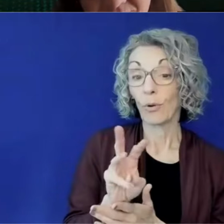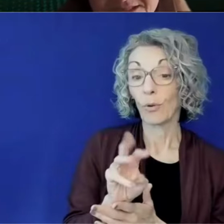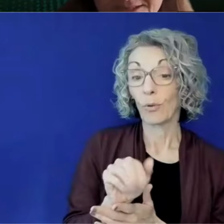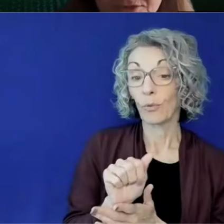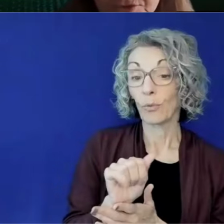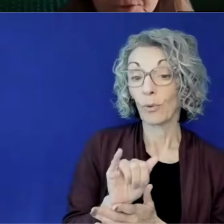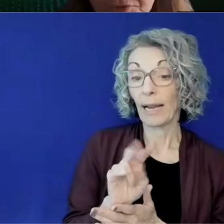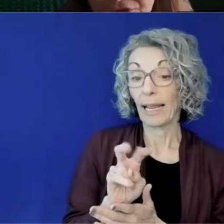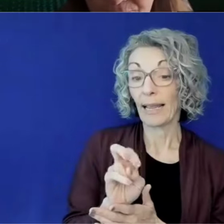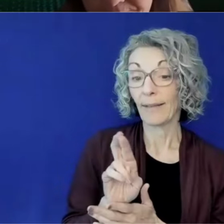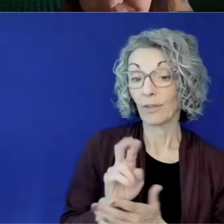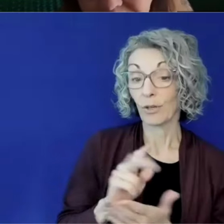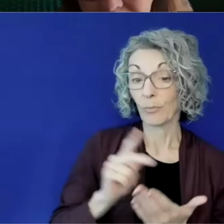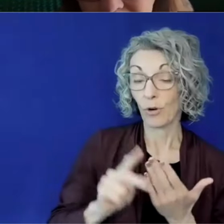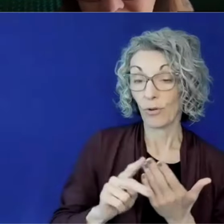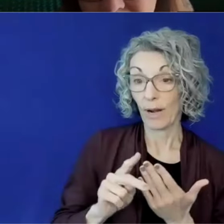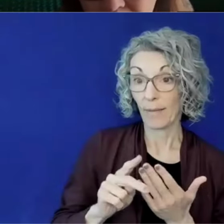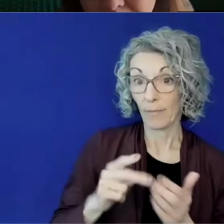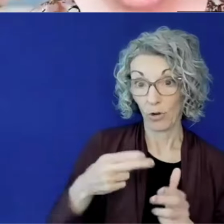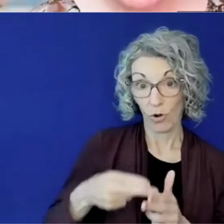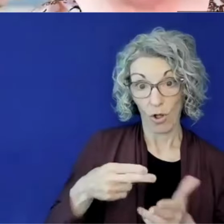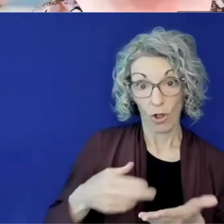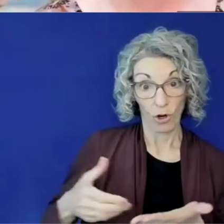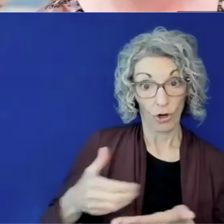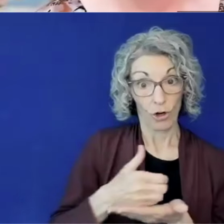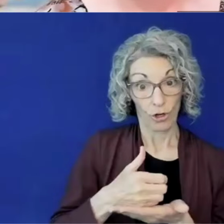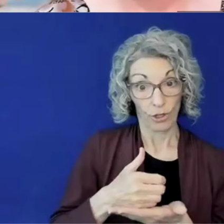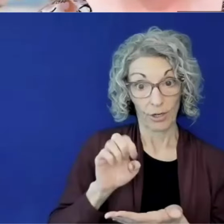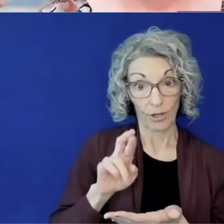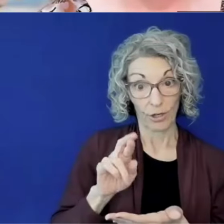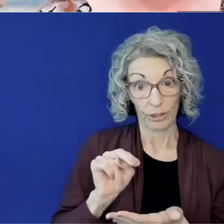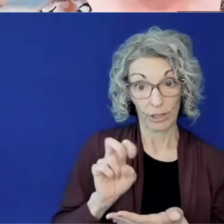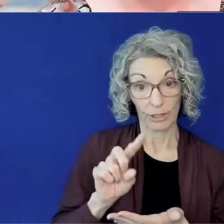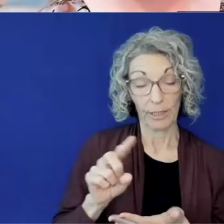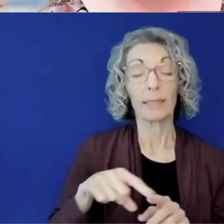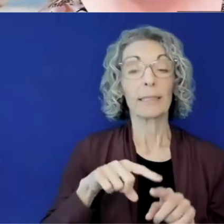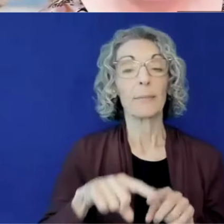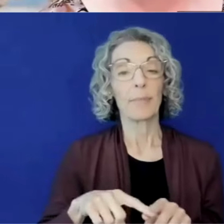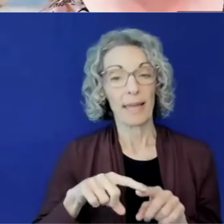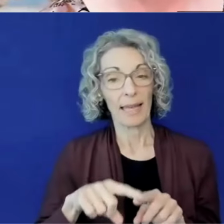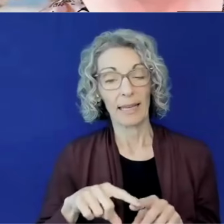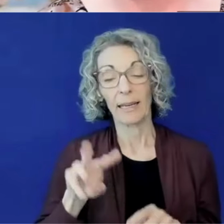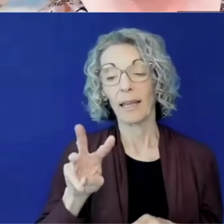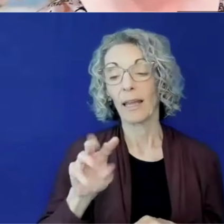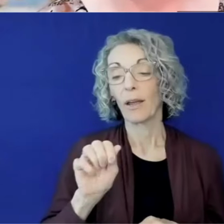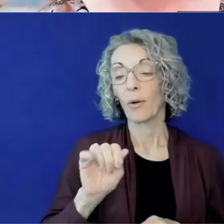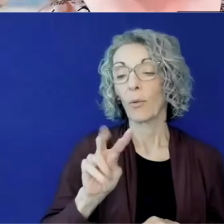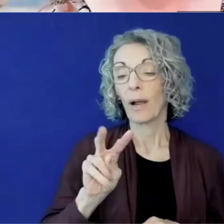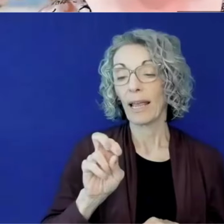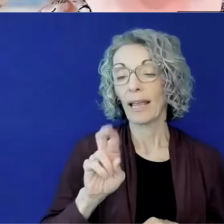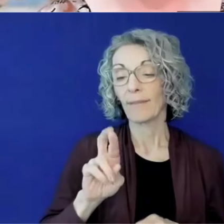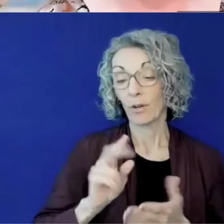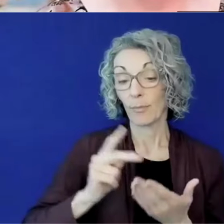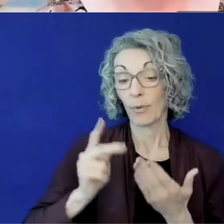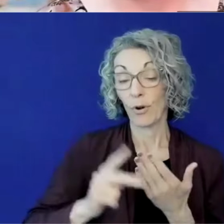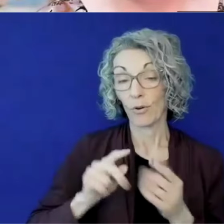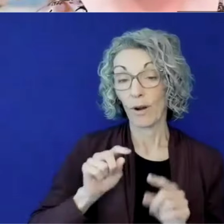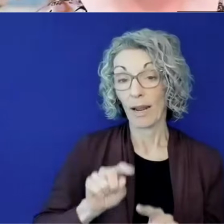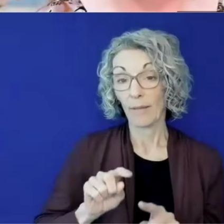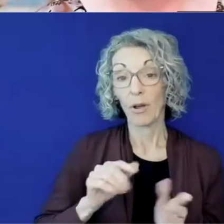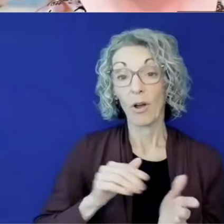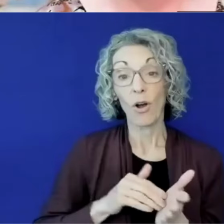that counted as earned for you? It depends on the waiver program. Oftentimes, if